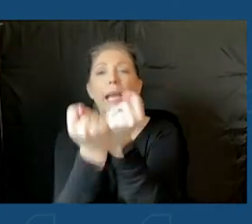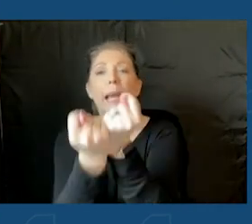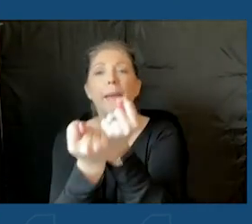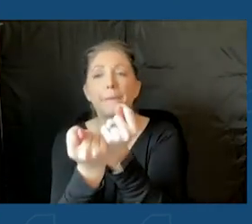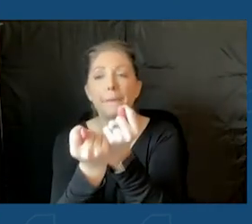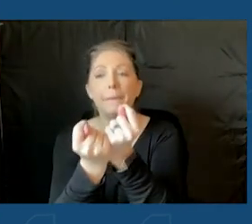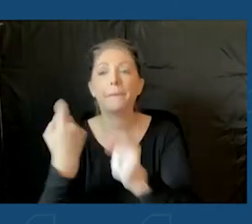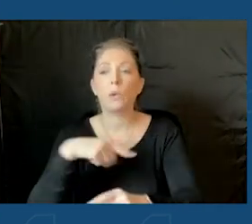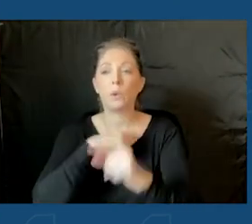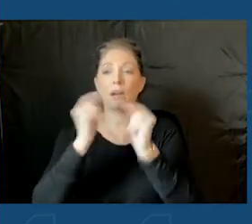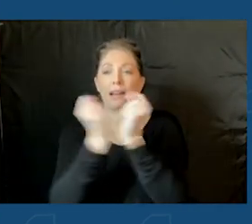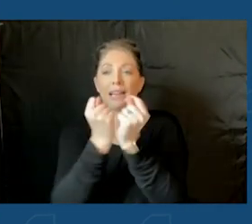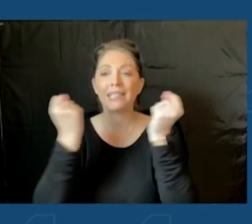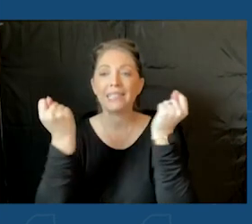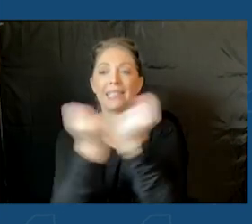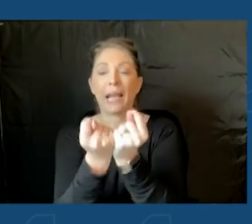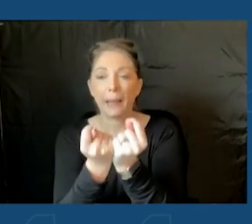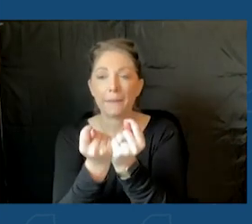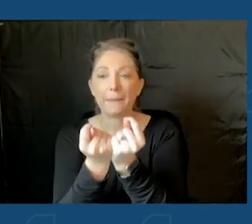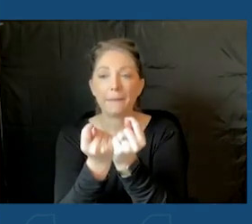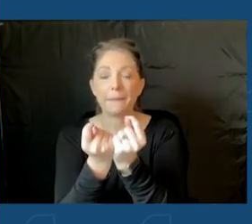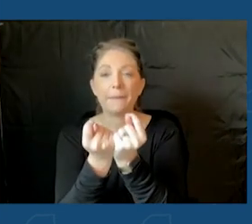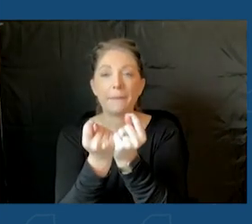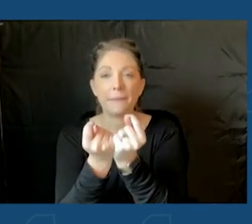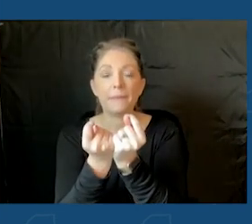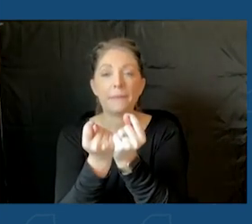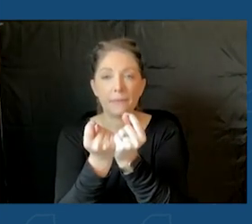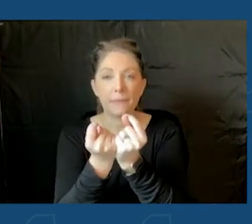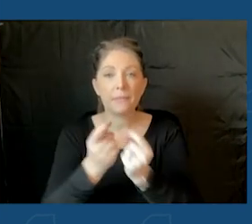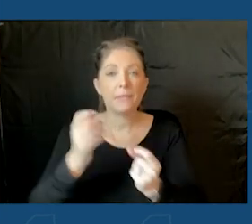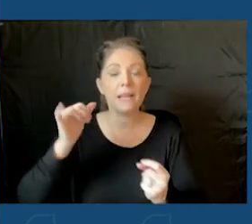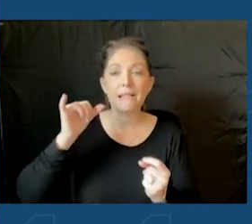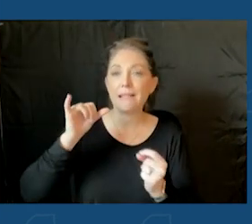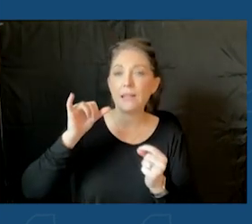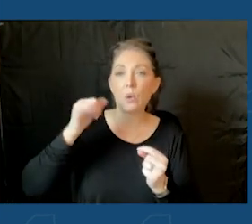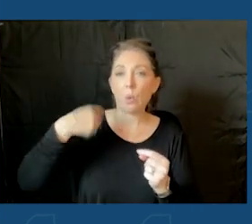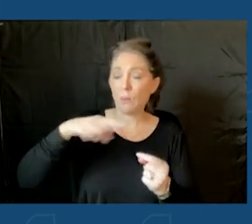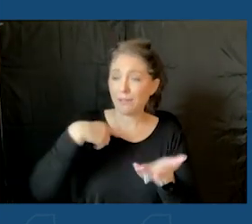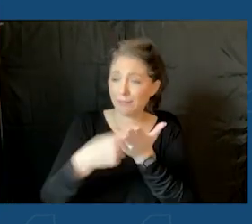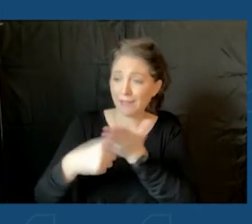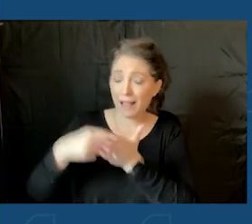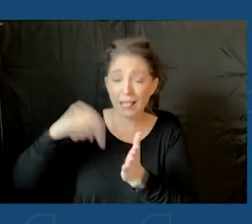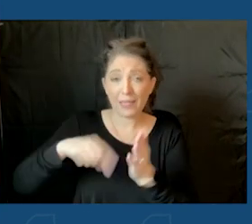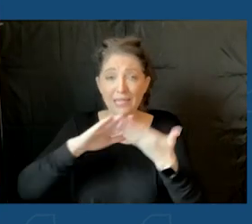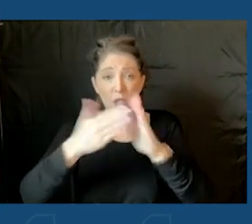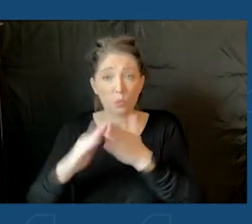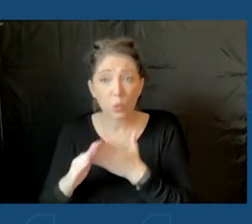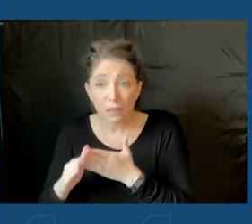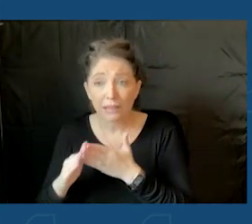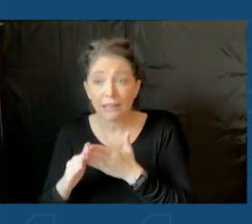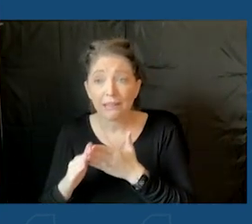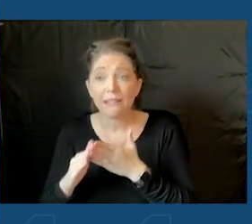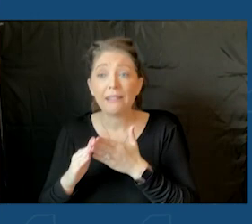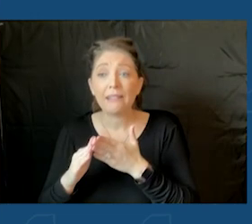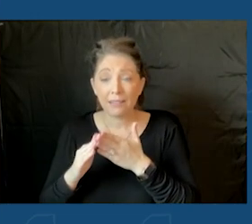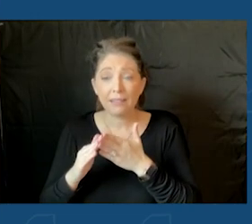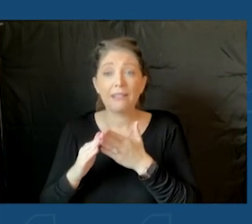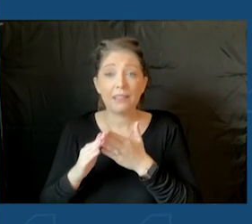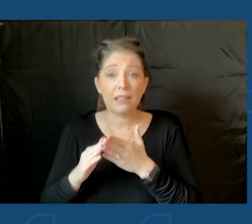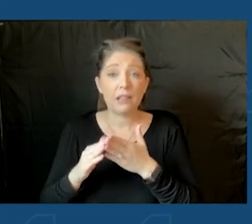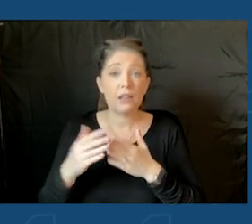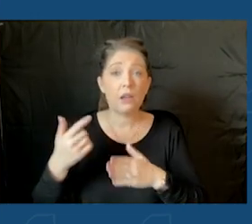we work together, we fight. When we talk about this community-based group, and we don't meet